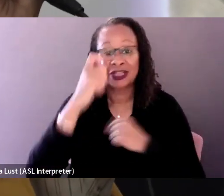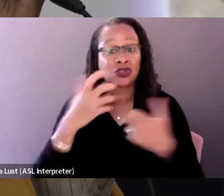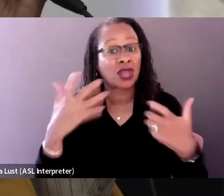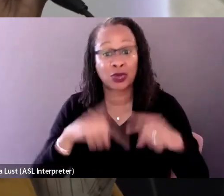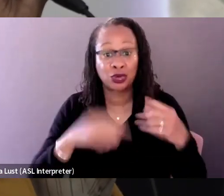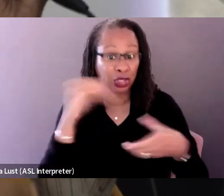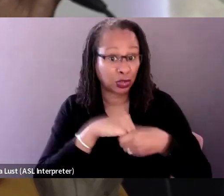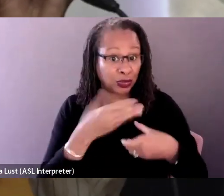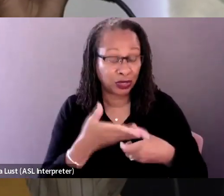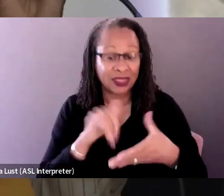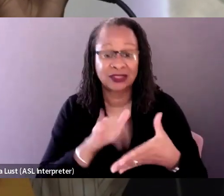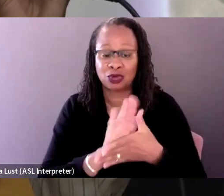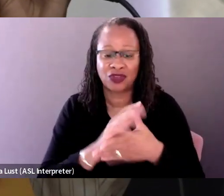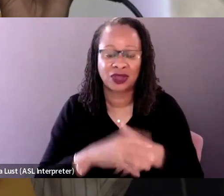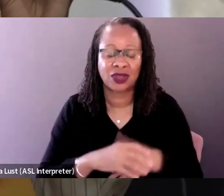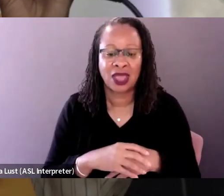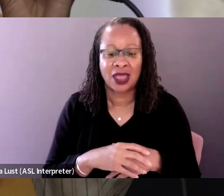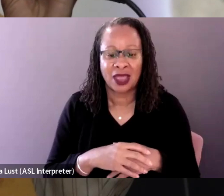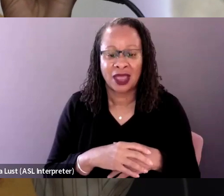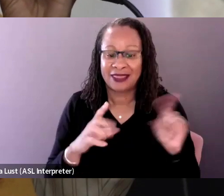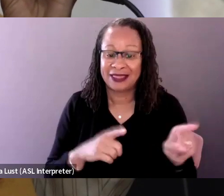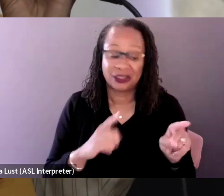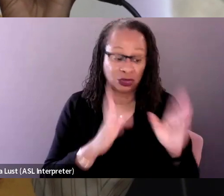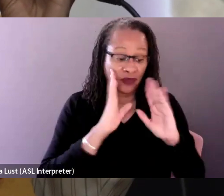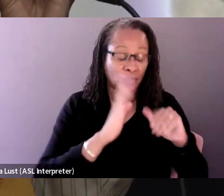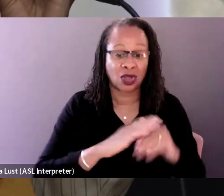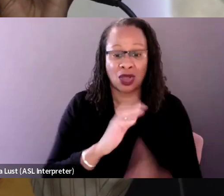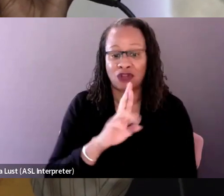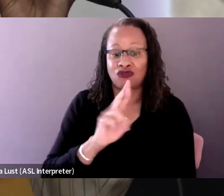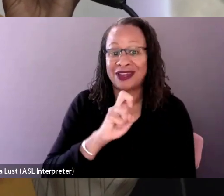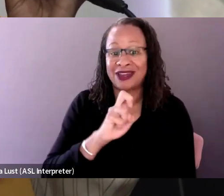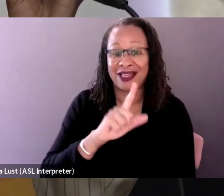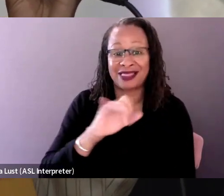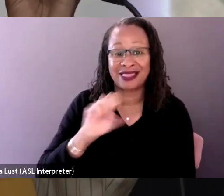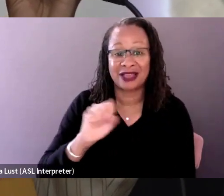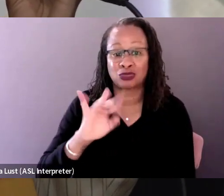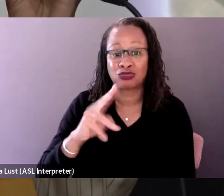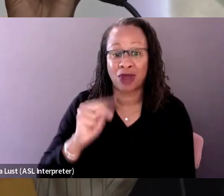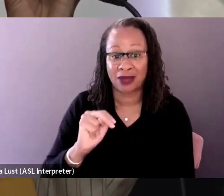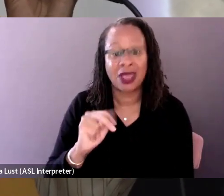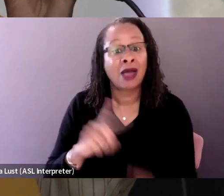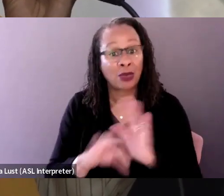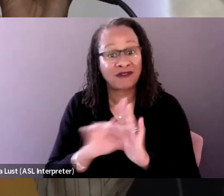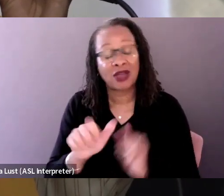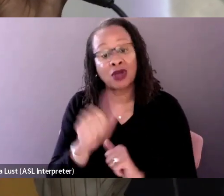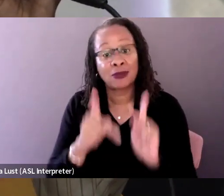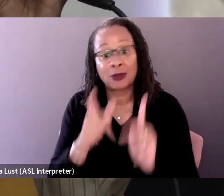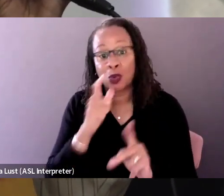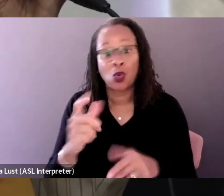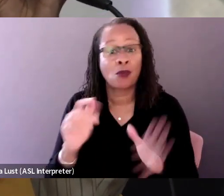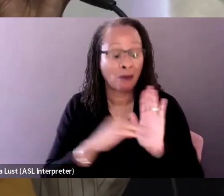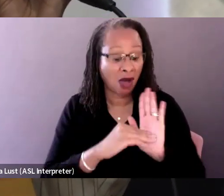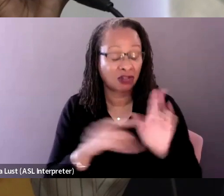And this film is about Renee Lesperance, but we also found out information about the other women who modeled this Mavis Beacon. And so, like, one